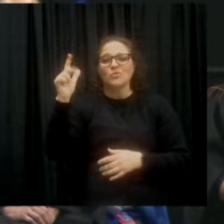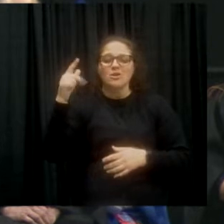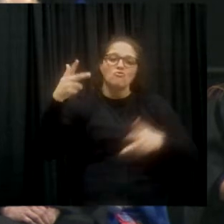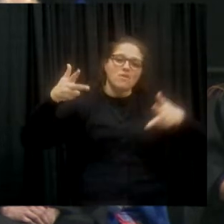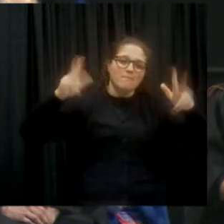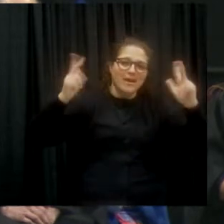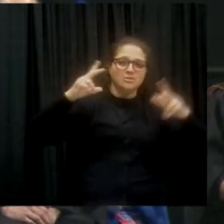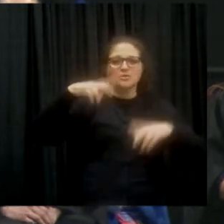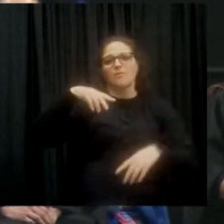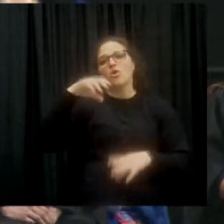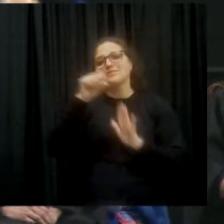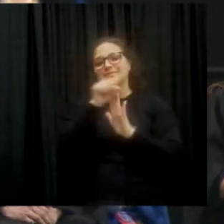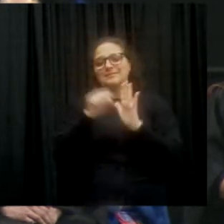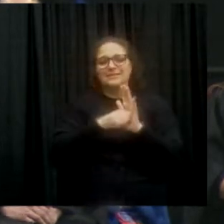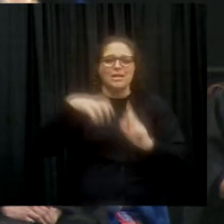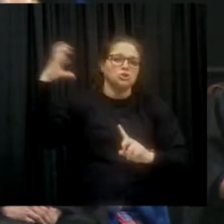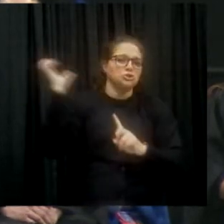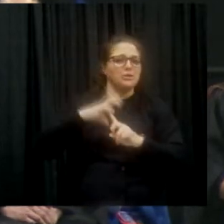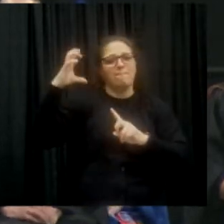basketball state championships.